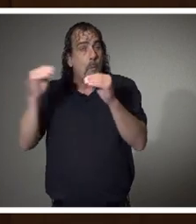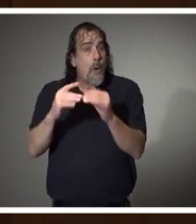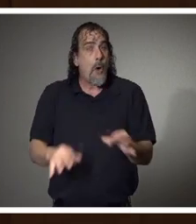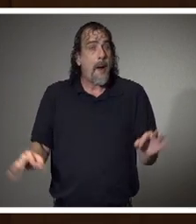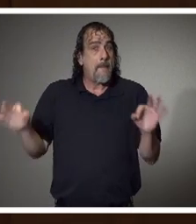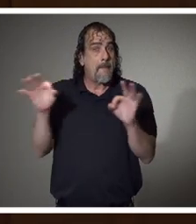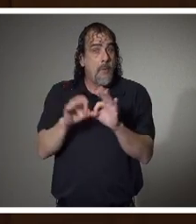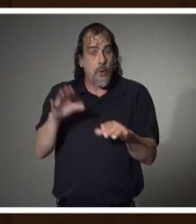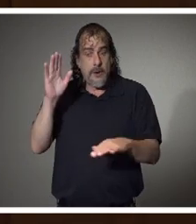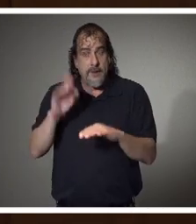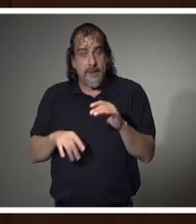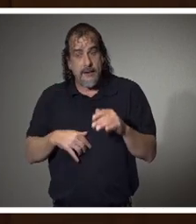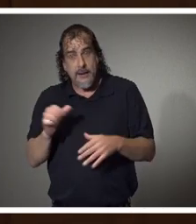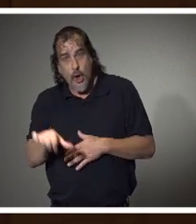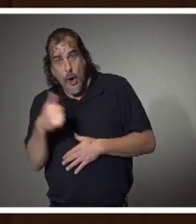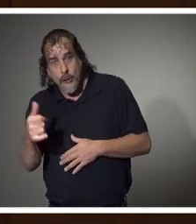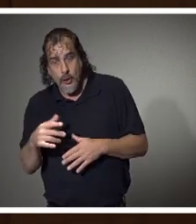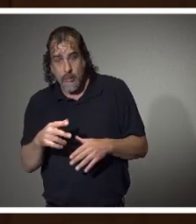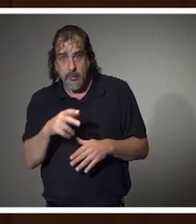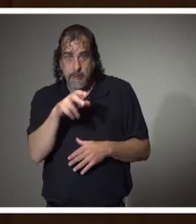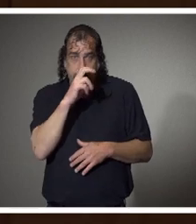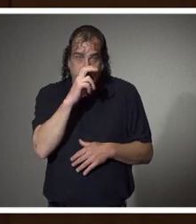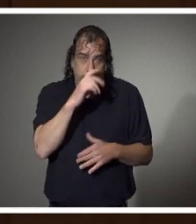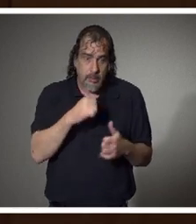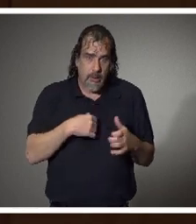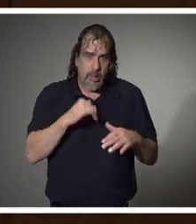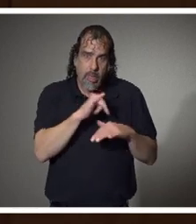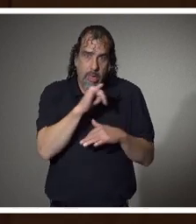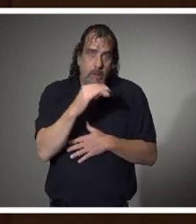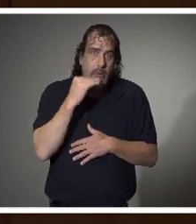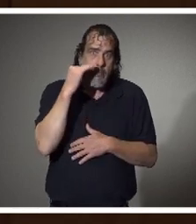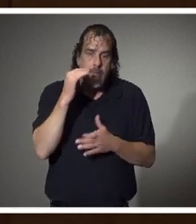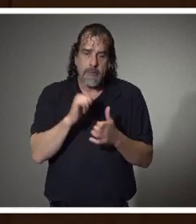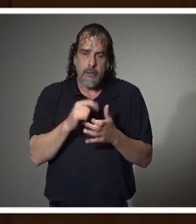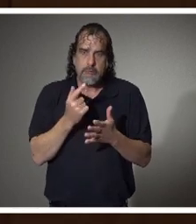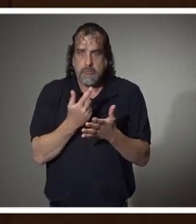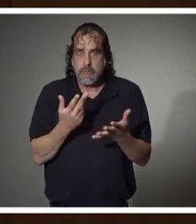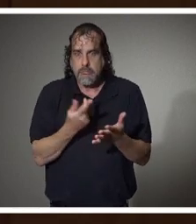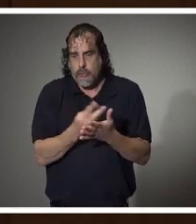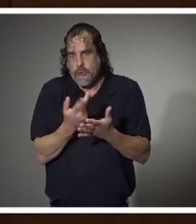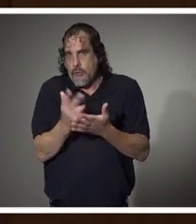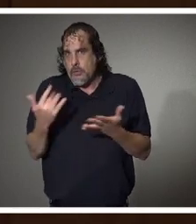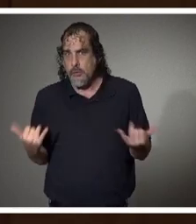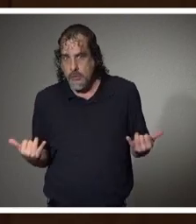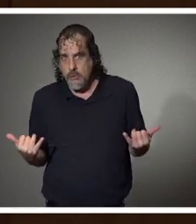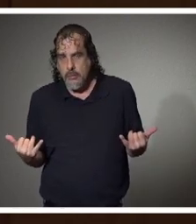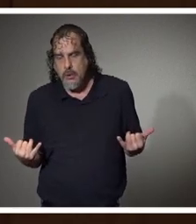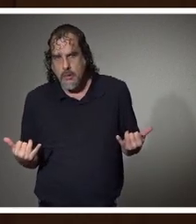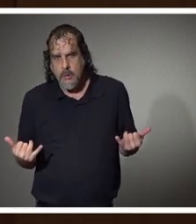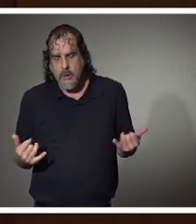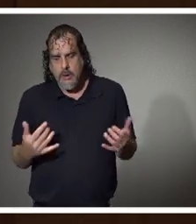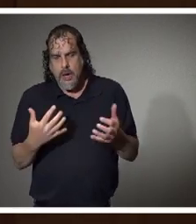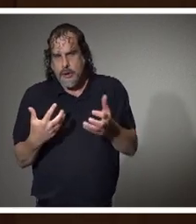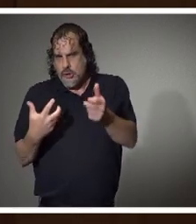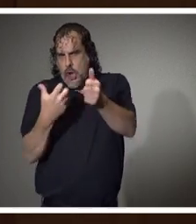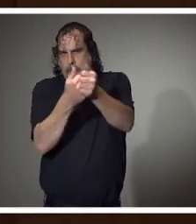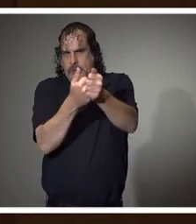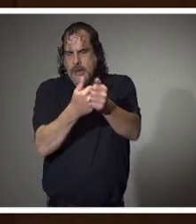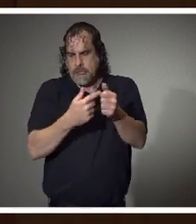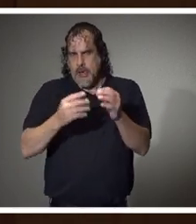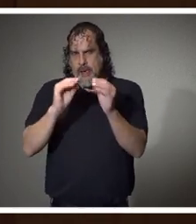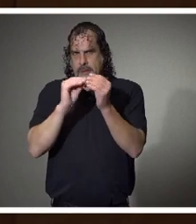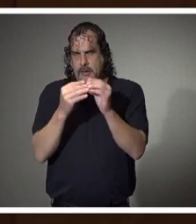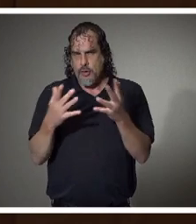of these, restrictions that we've had to go through over the past weeks. Just as a quick sort of update, I'll just go over the numbers